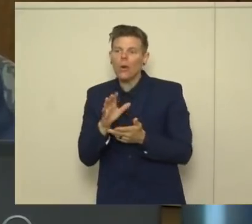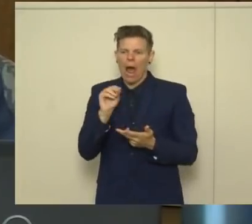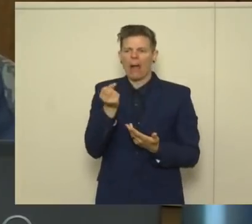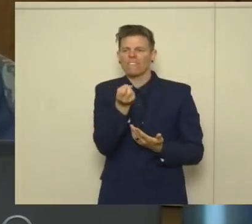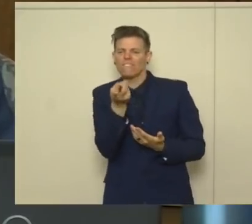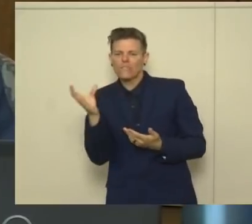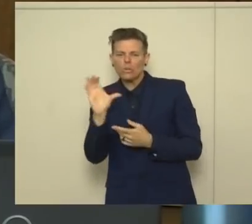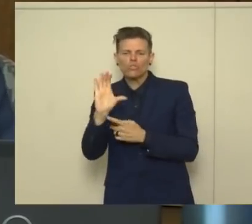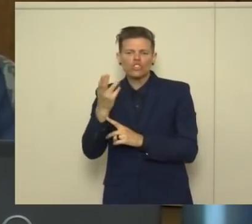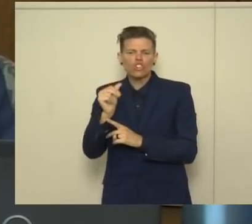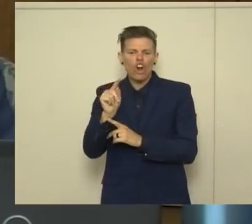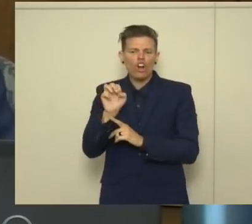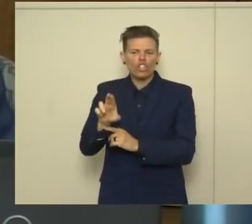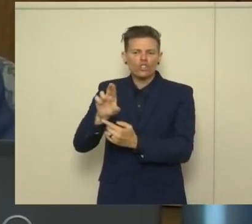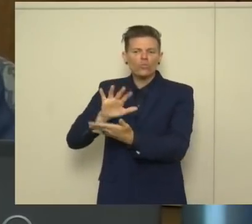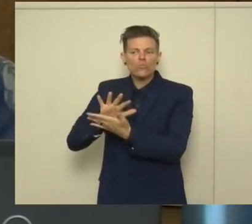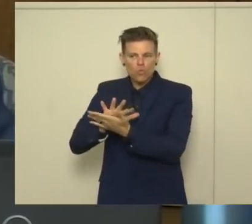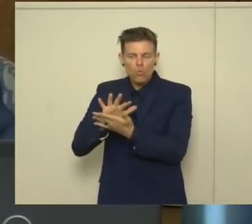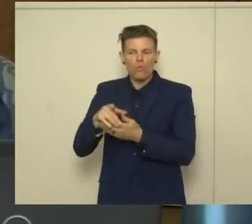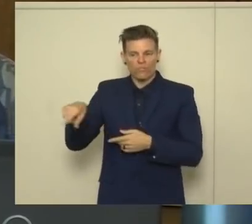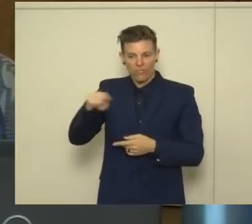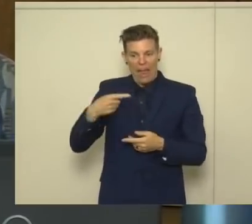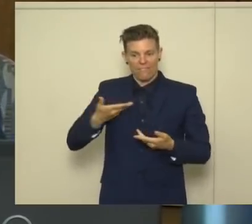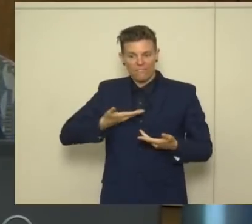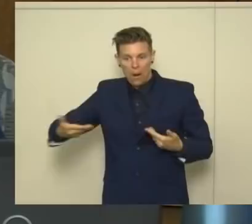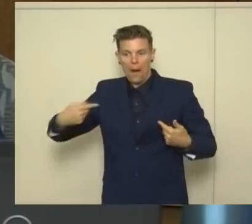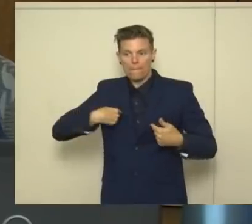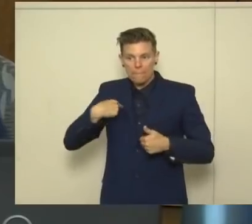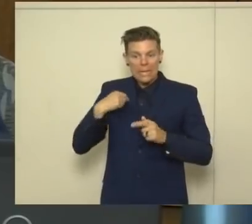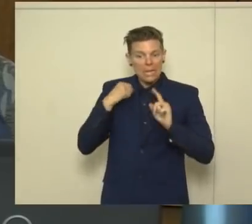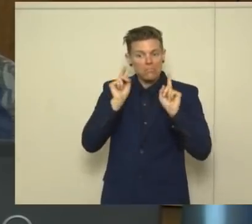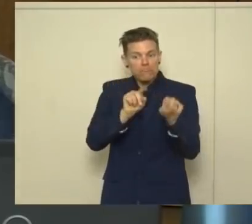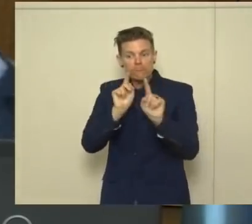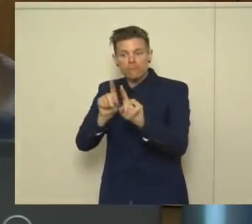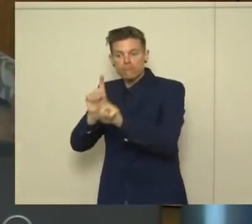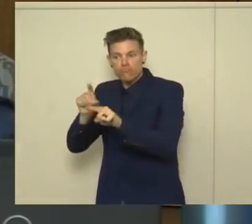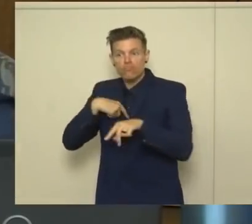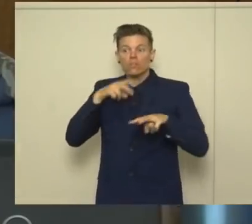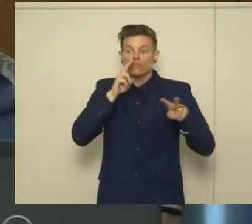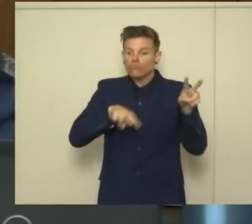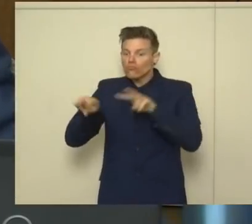all of the preparations that have been done to bring students back safely.